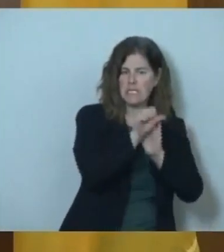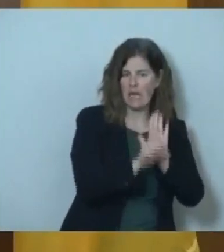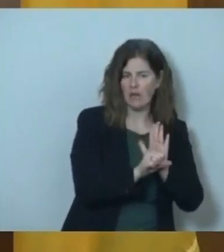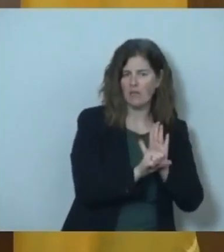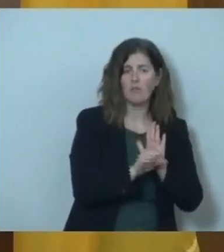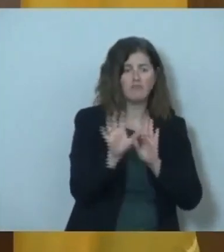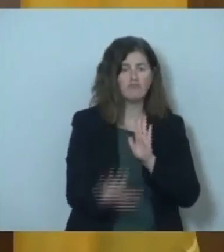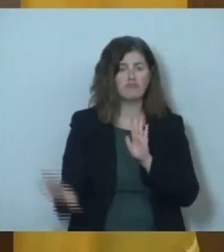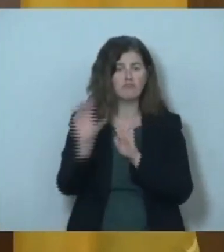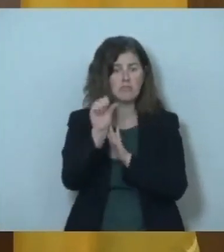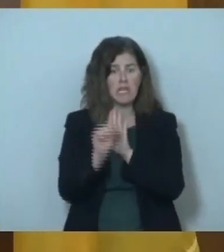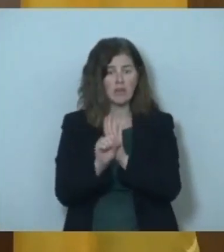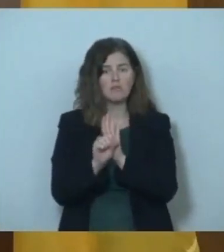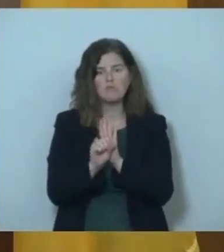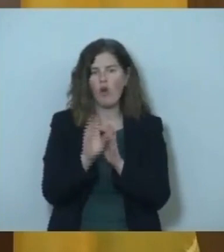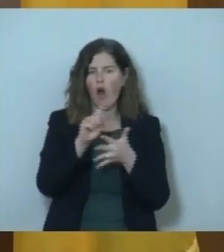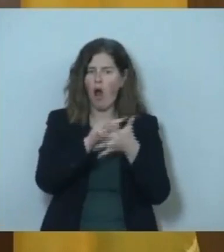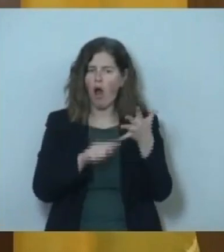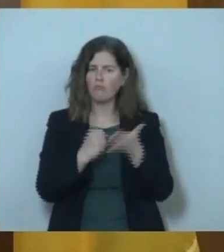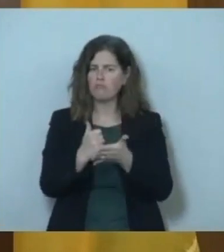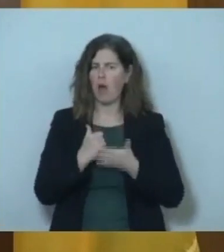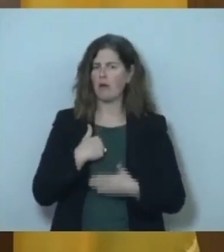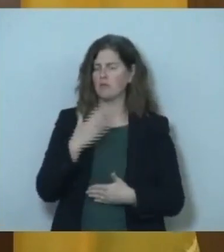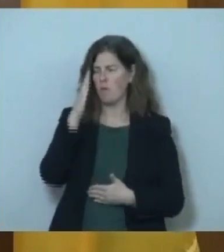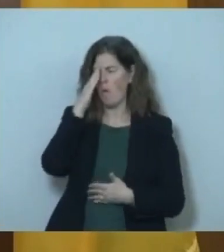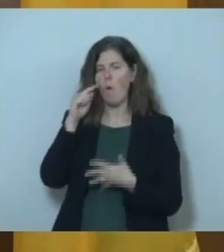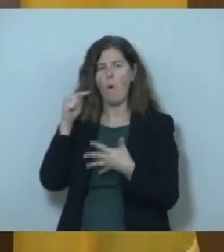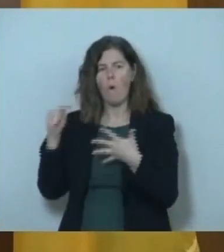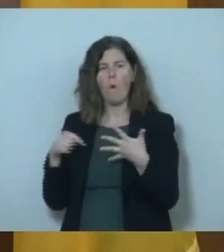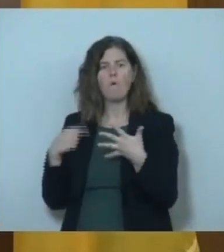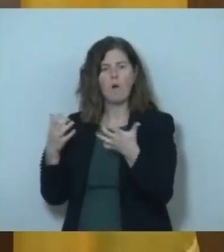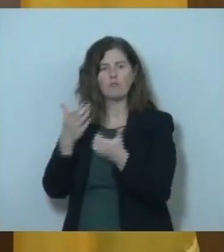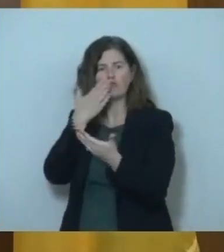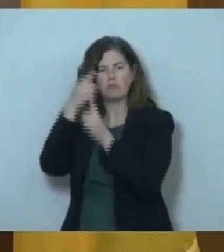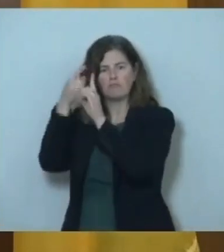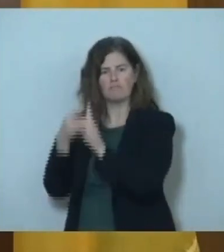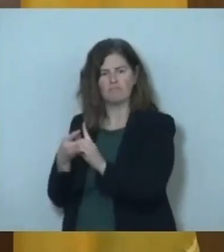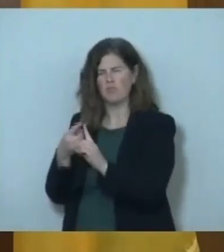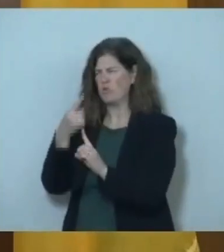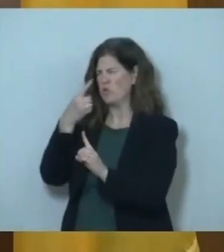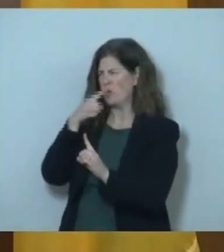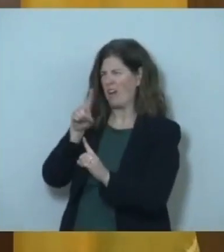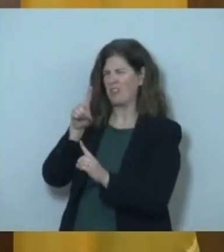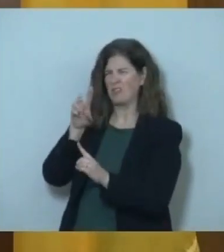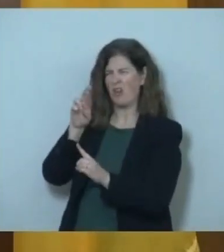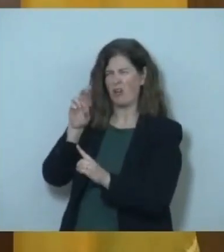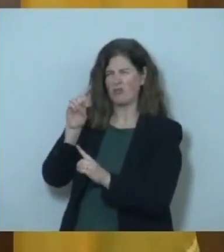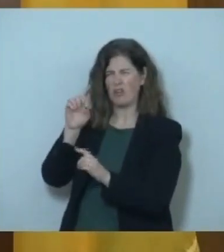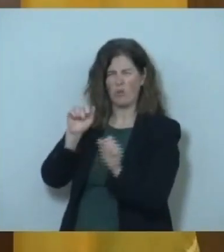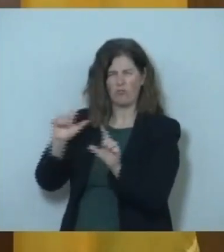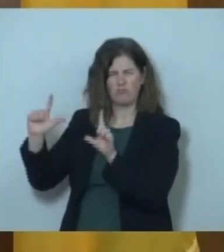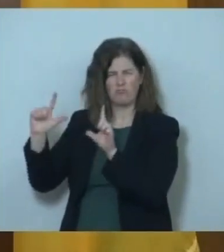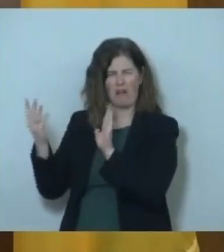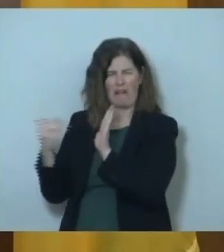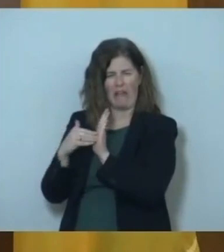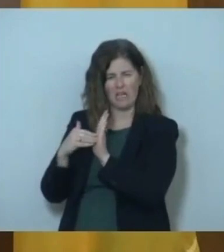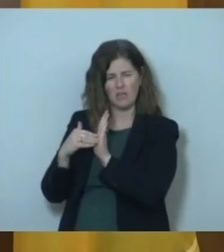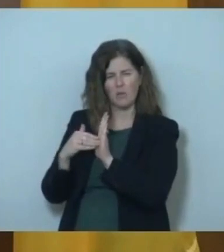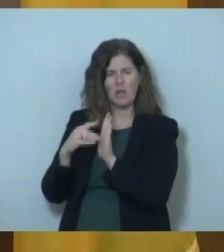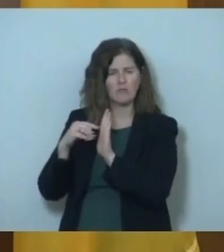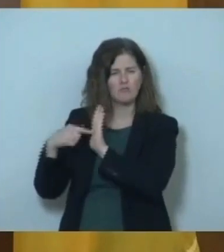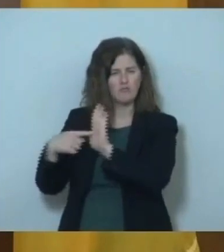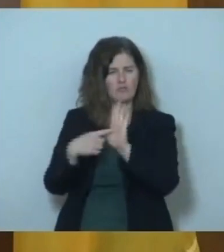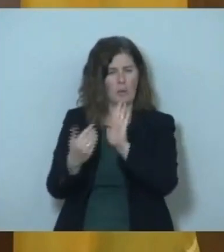a whole. Those are all indicators we want to see, and I might have Dr. Scrace pull those slides up again just so we can do a